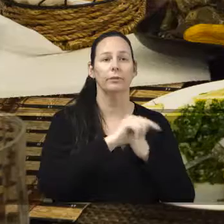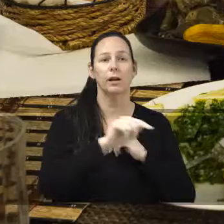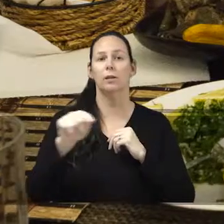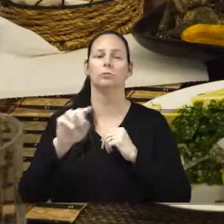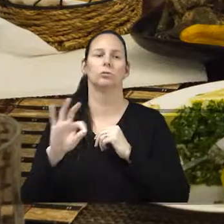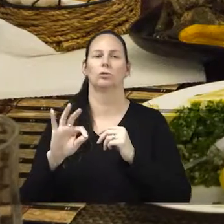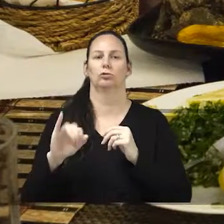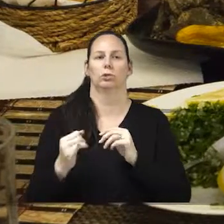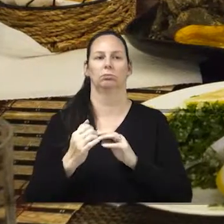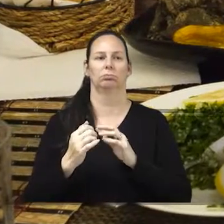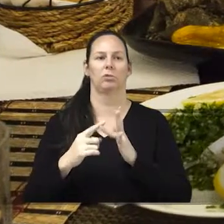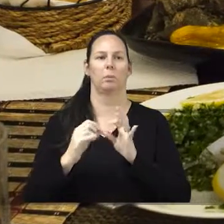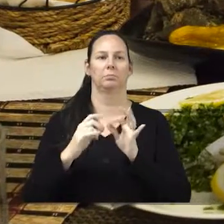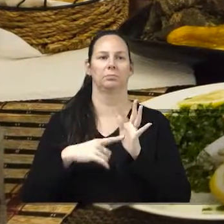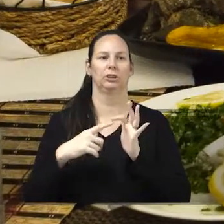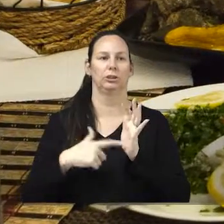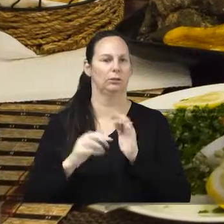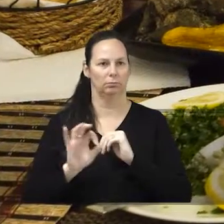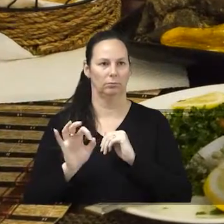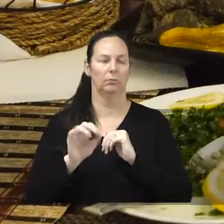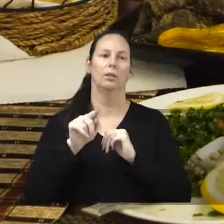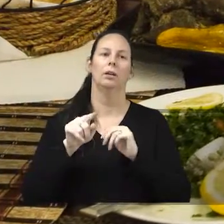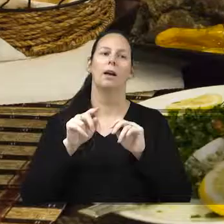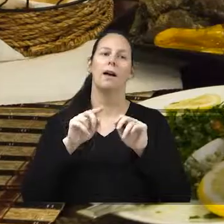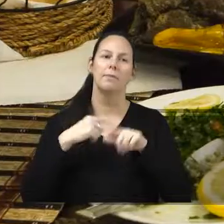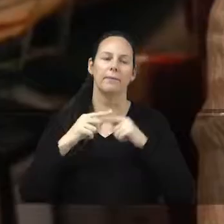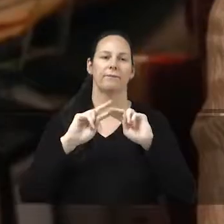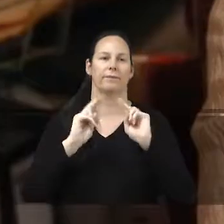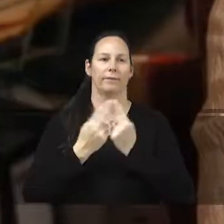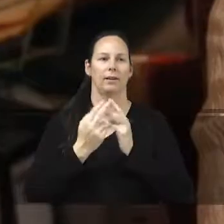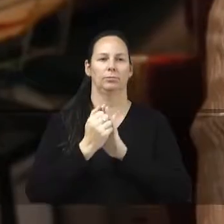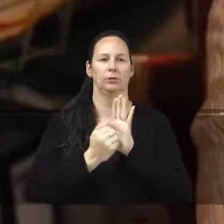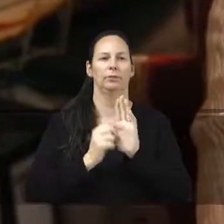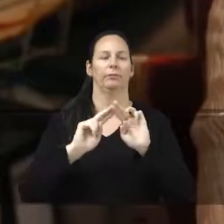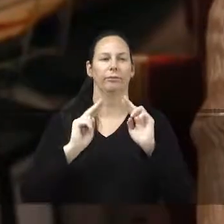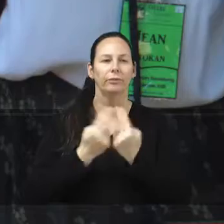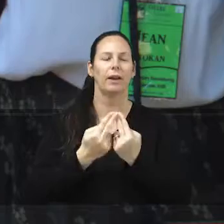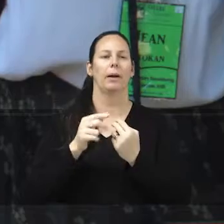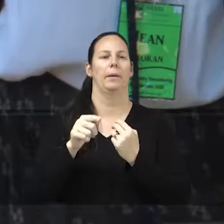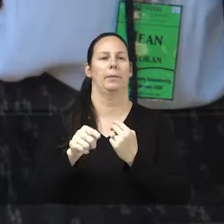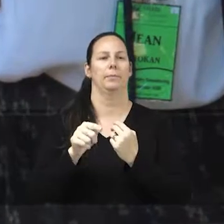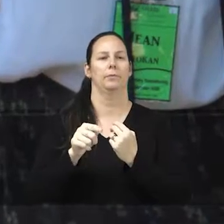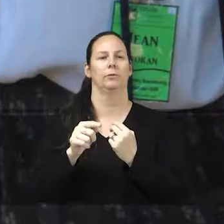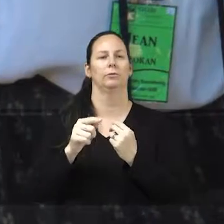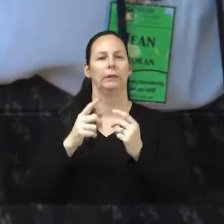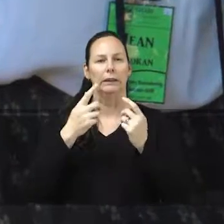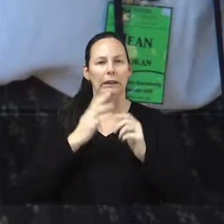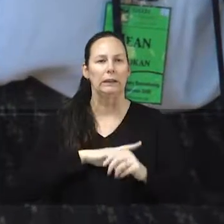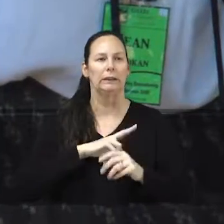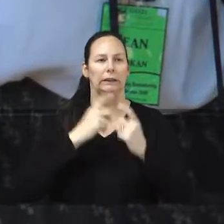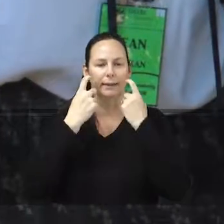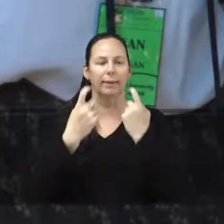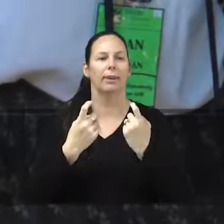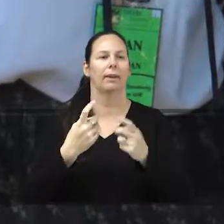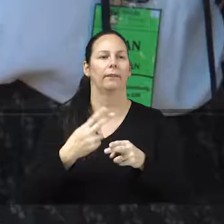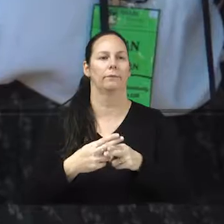and they keep talking about family as subject and family as object. Family as object, what we need to care for and nurture and look